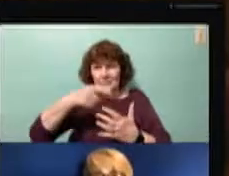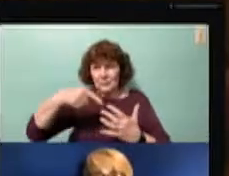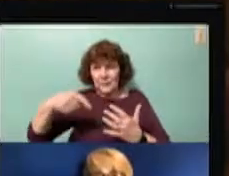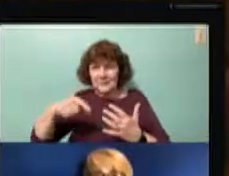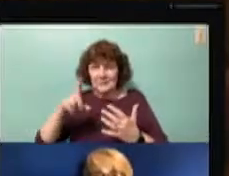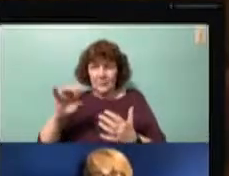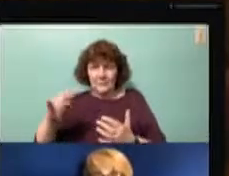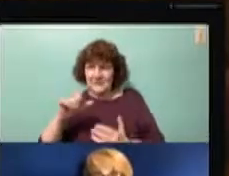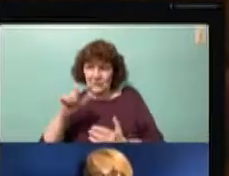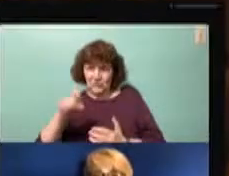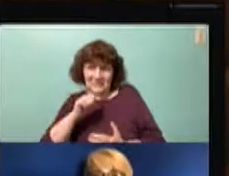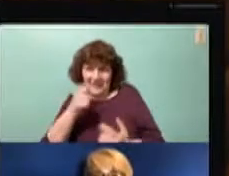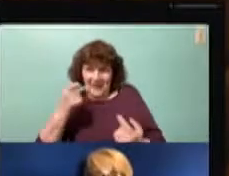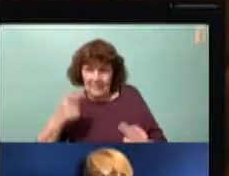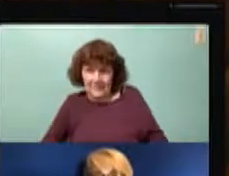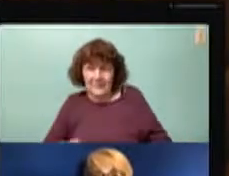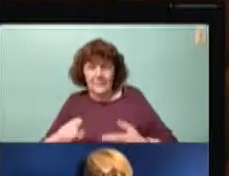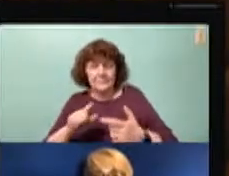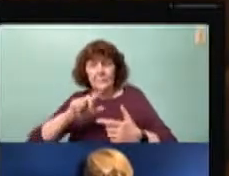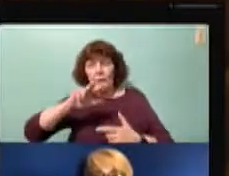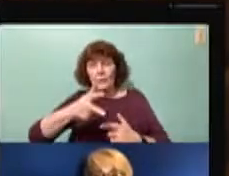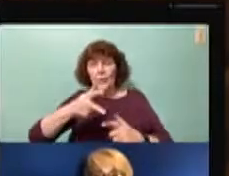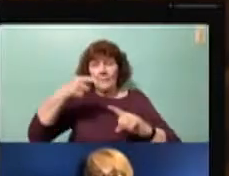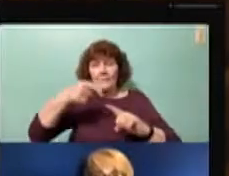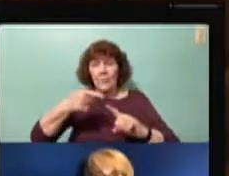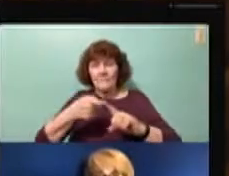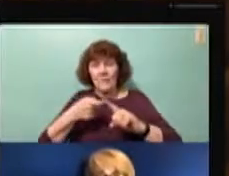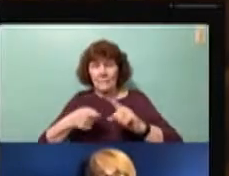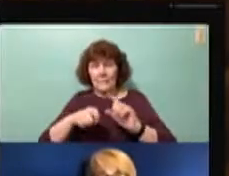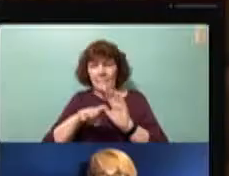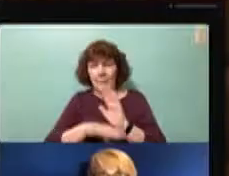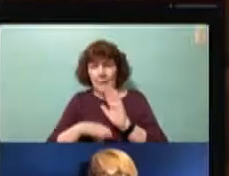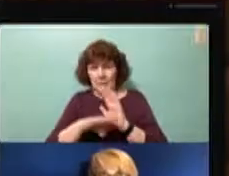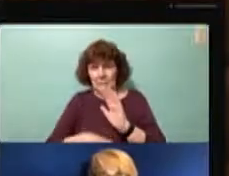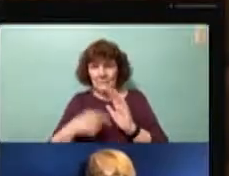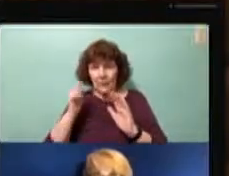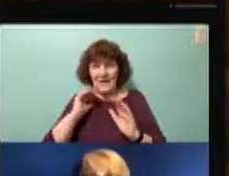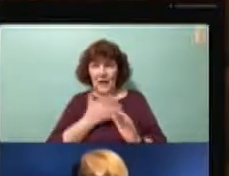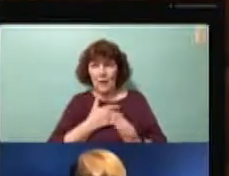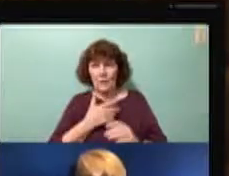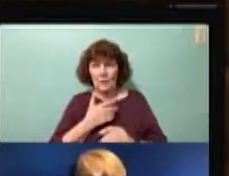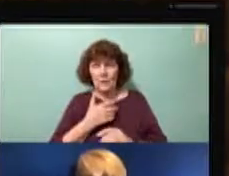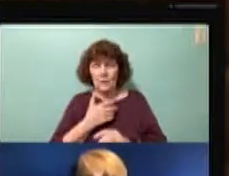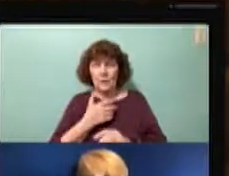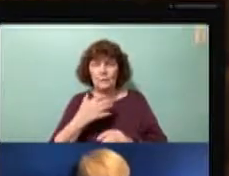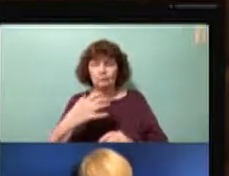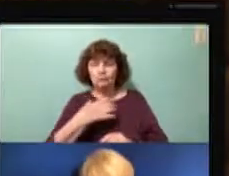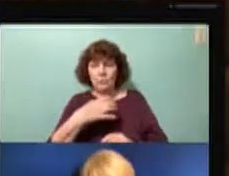There's the third bullet point from the bottom on our protest procedure.